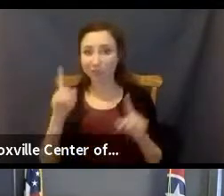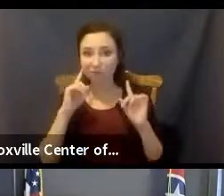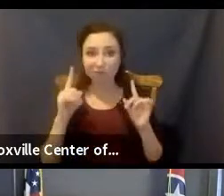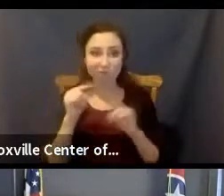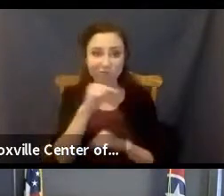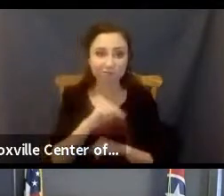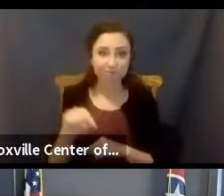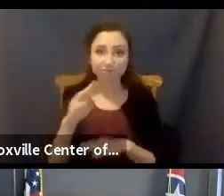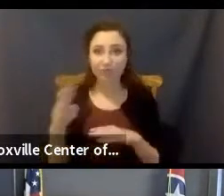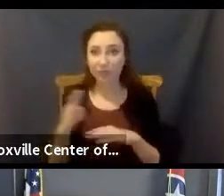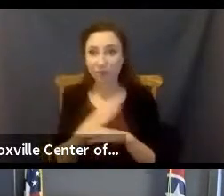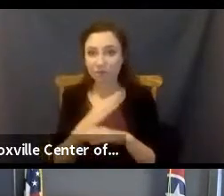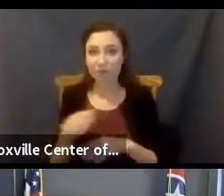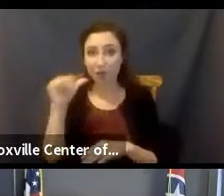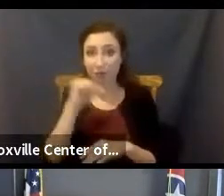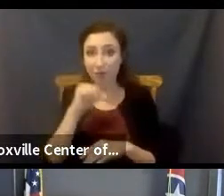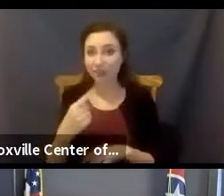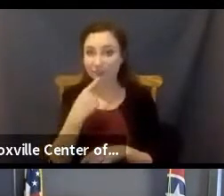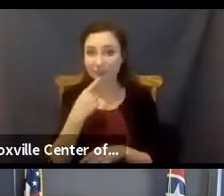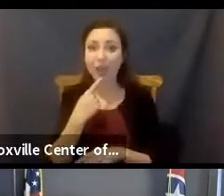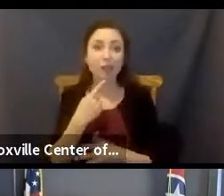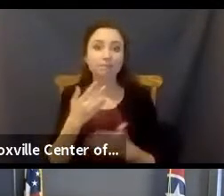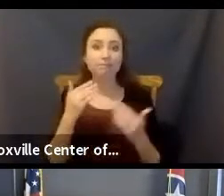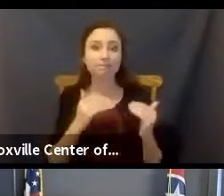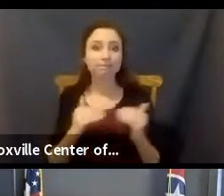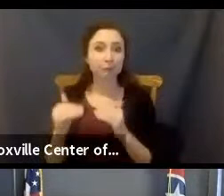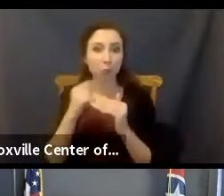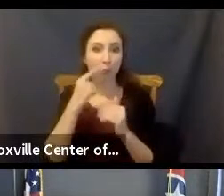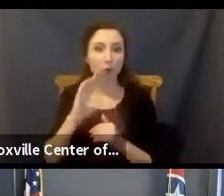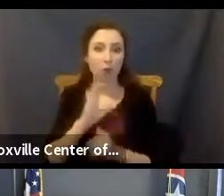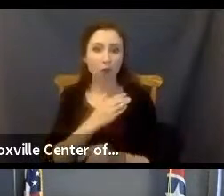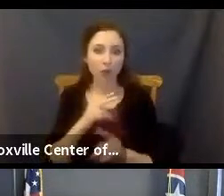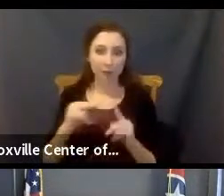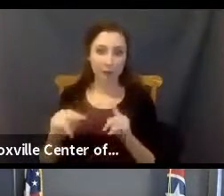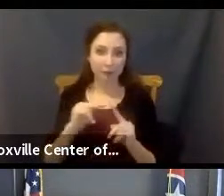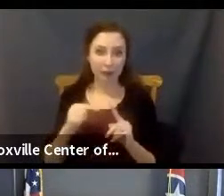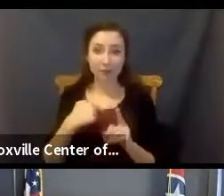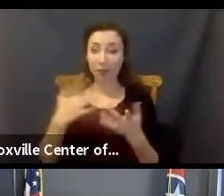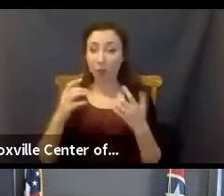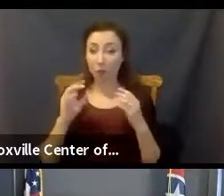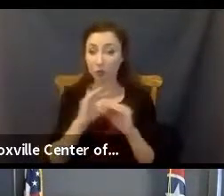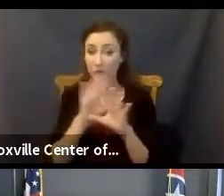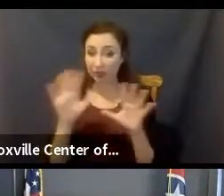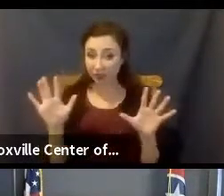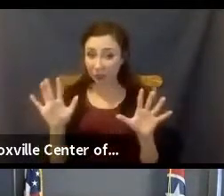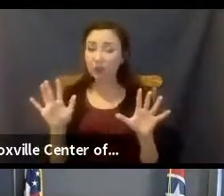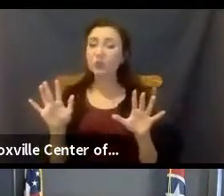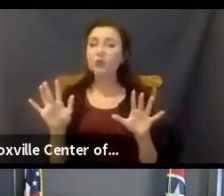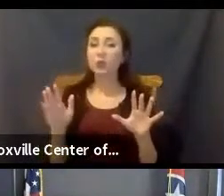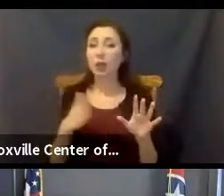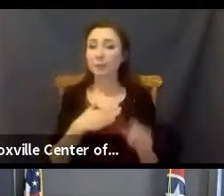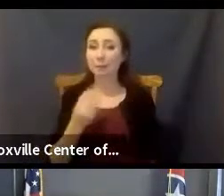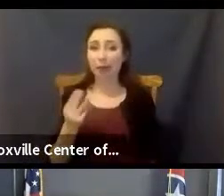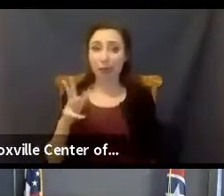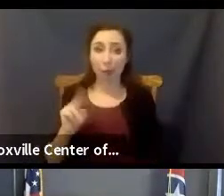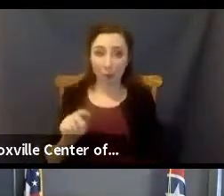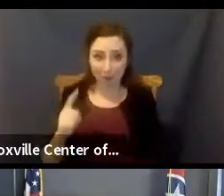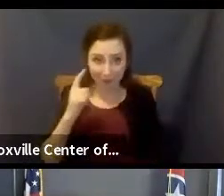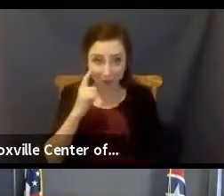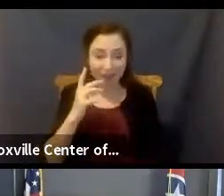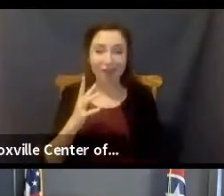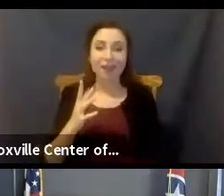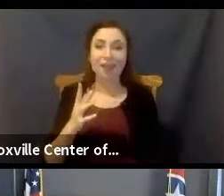businesses, bars, that say that would be more equitable in their perspective. But I want to be clear in my own mind,